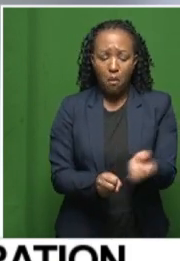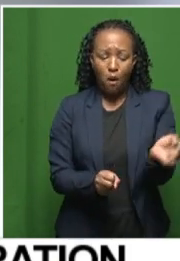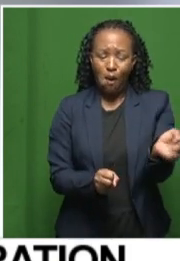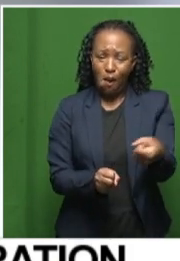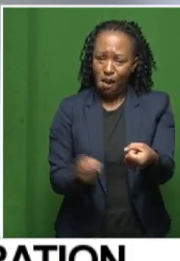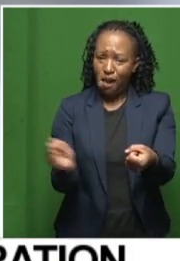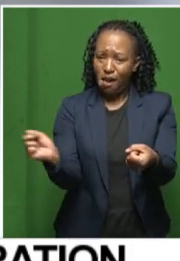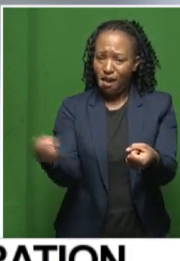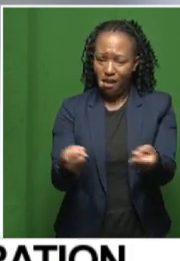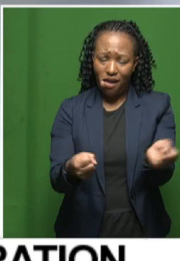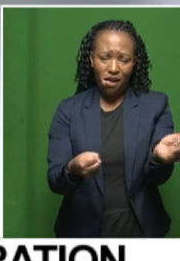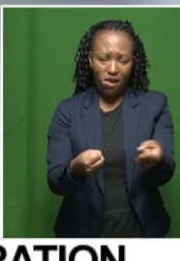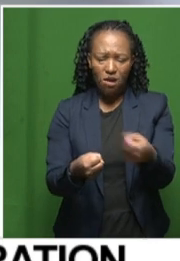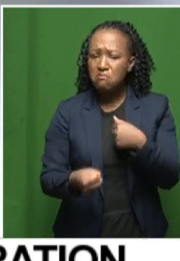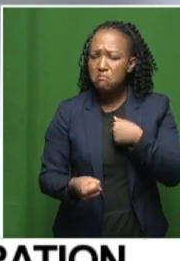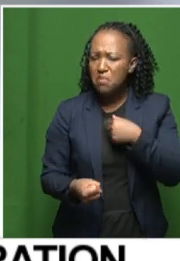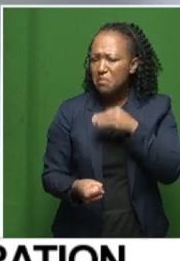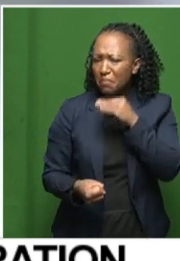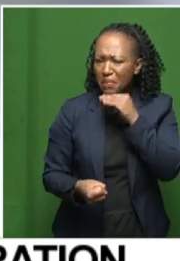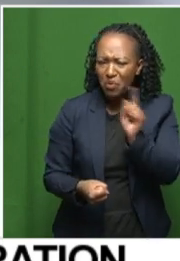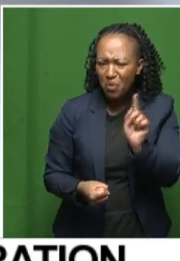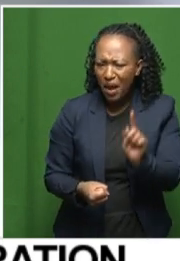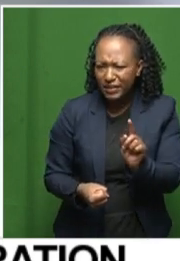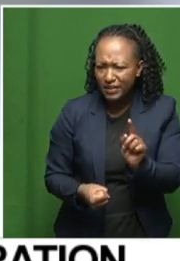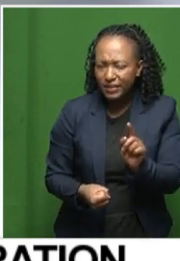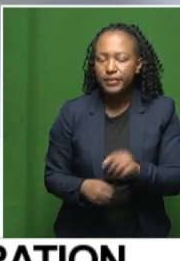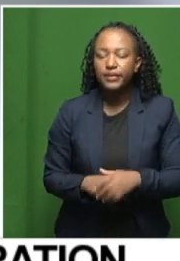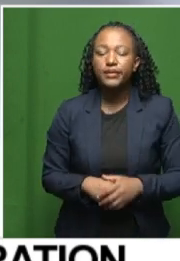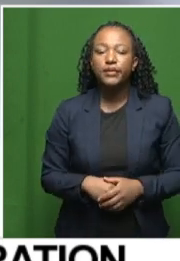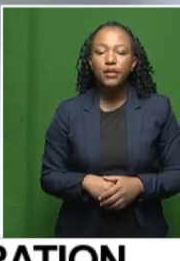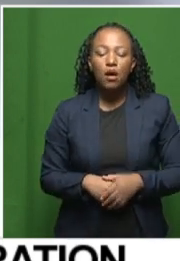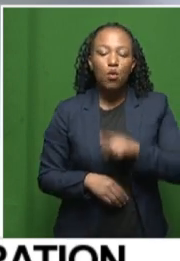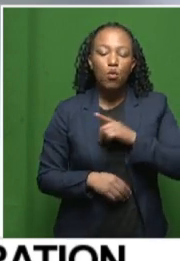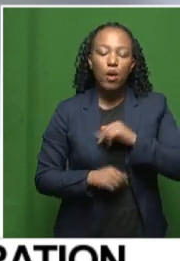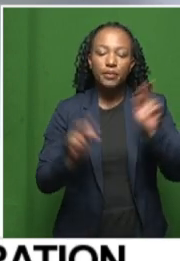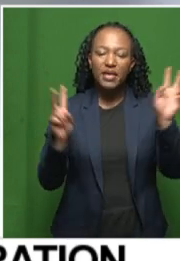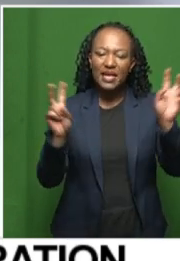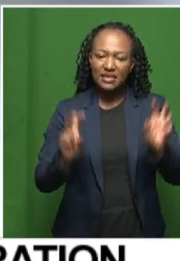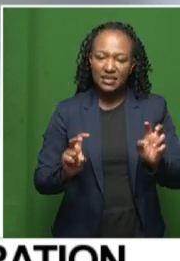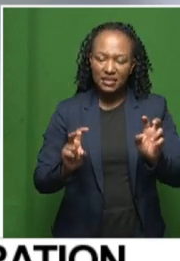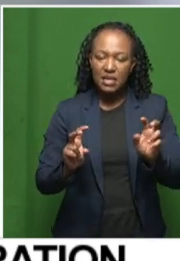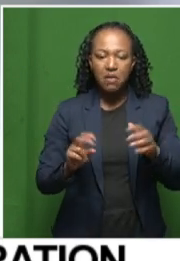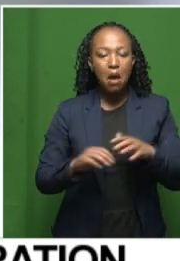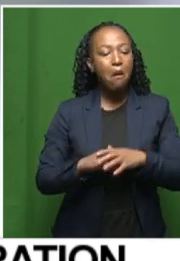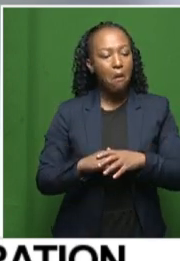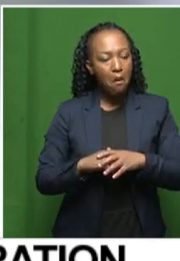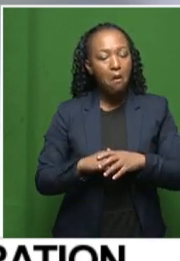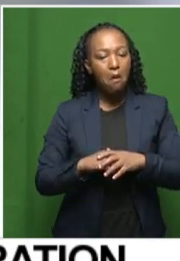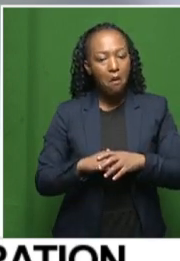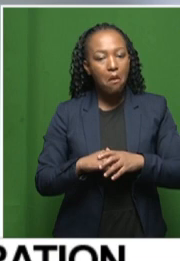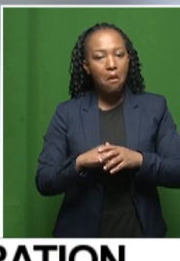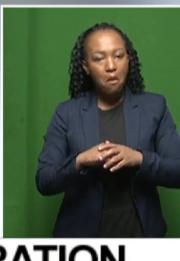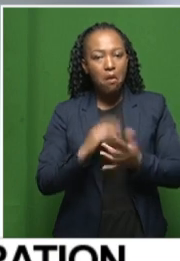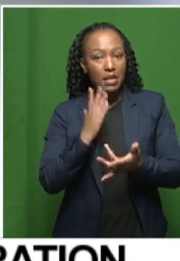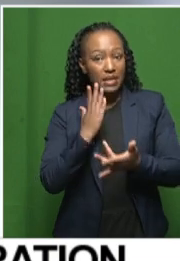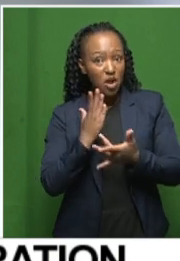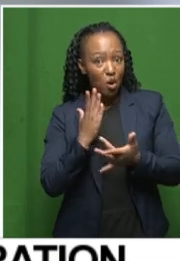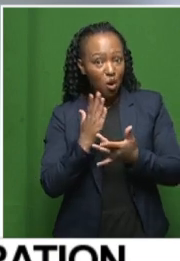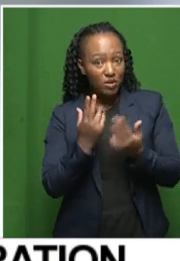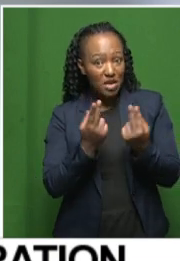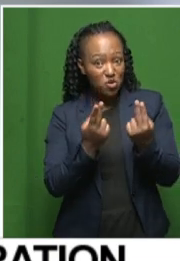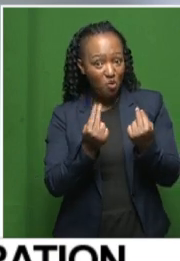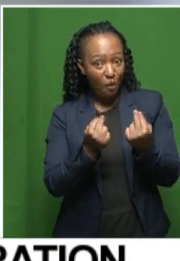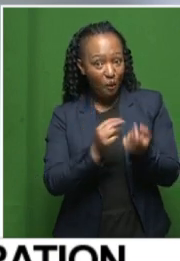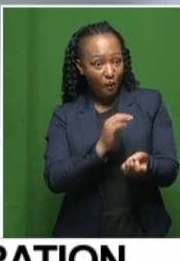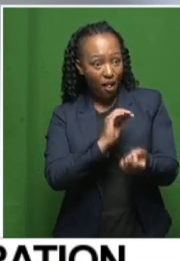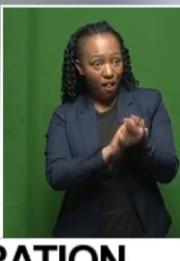mean by that? One, the utility is learning a lot about new technology, and even their staff members are